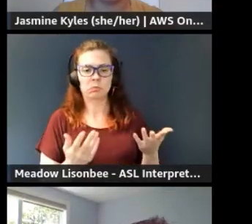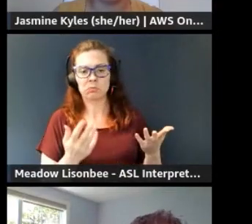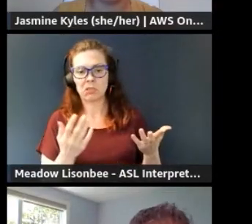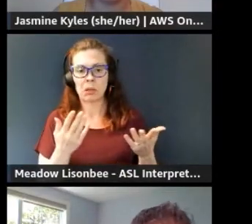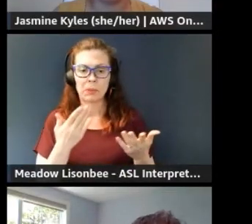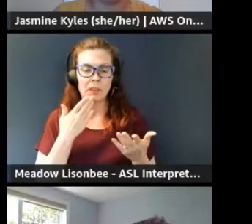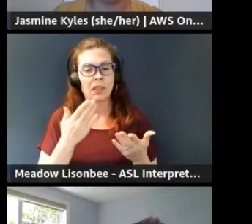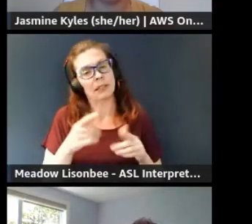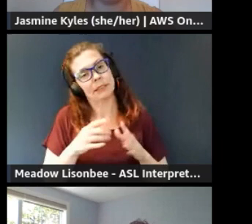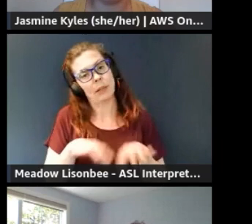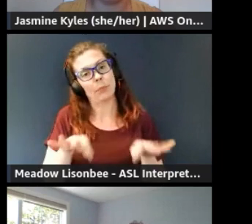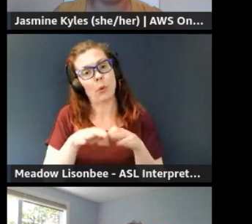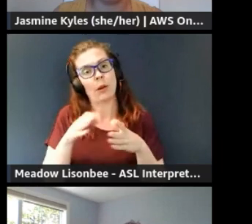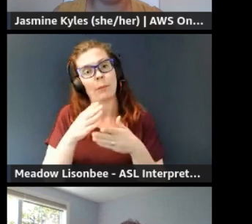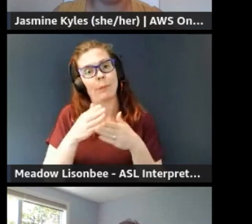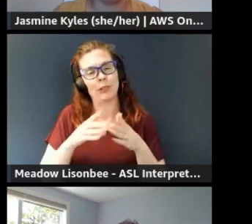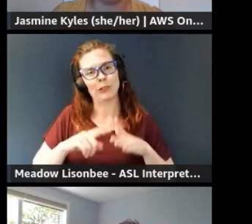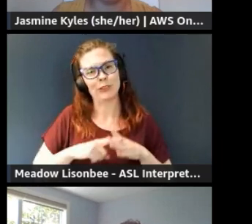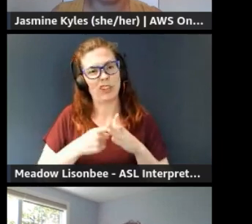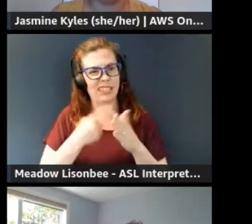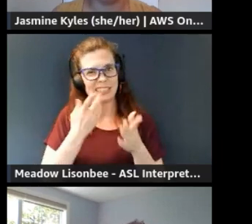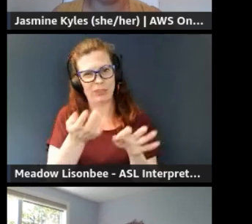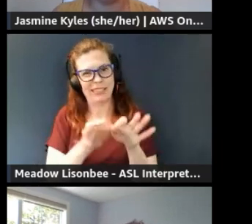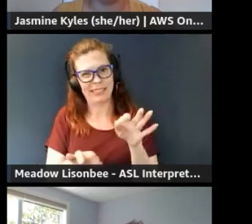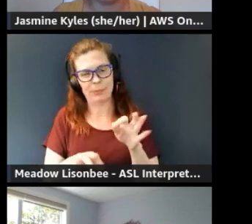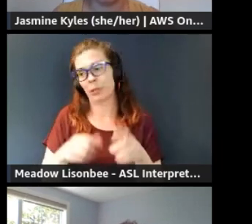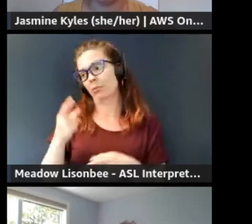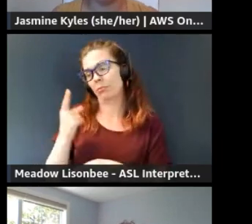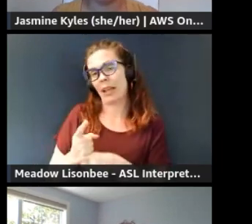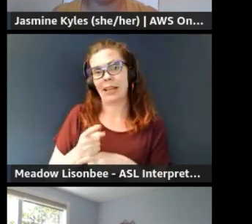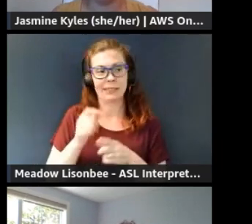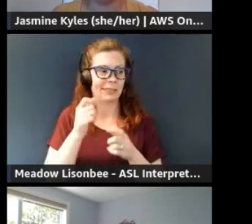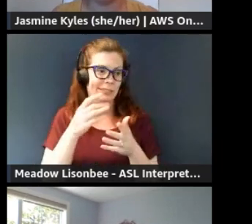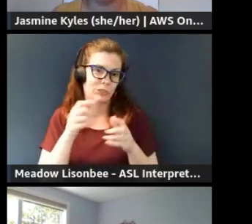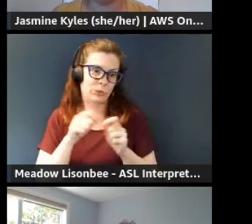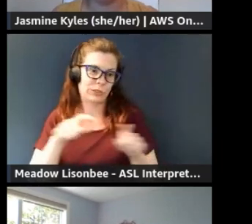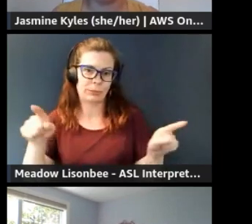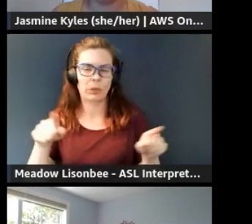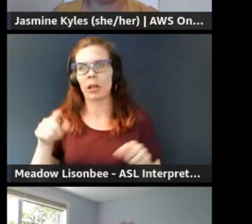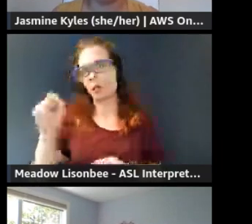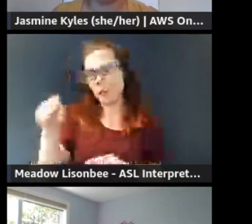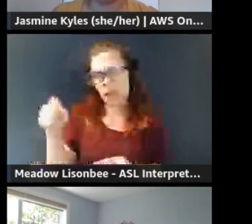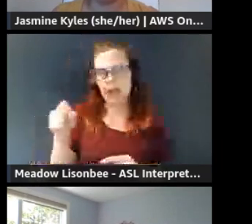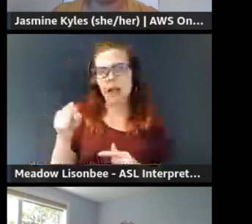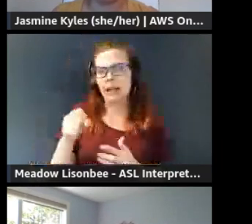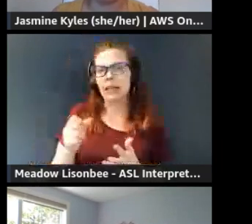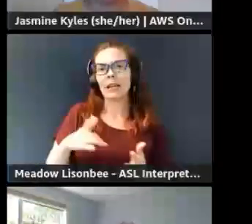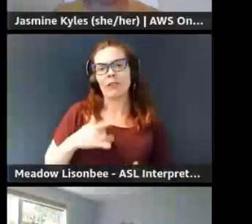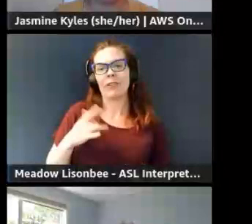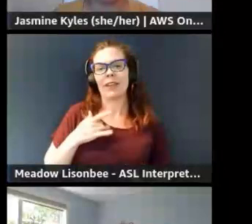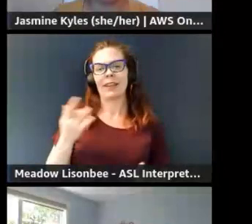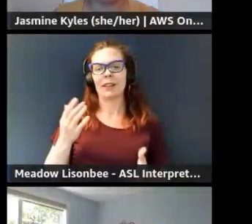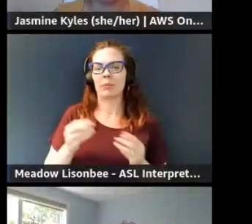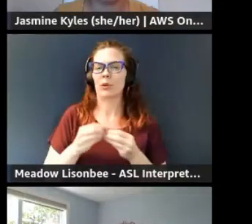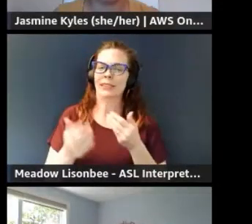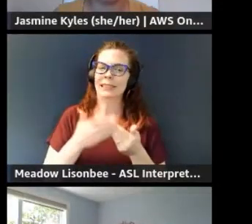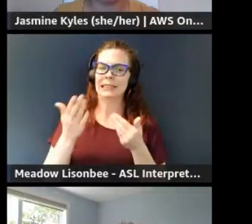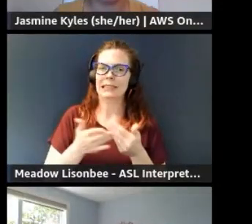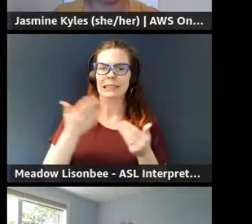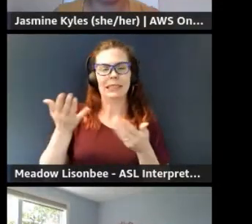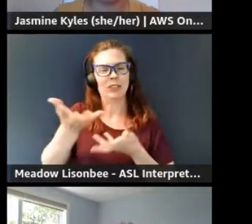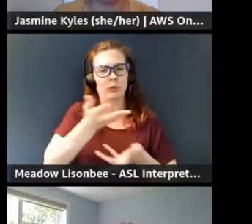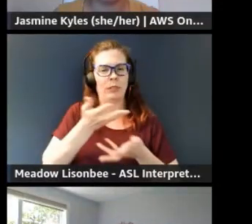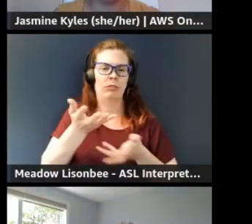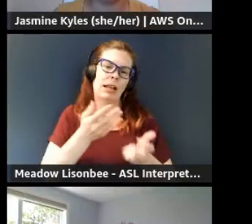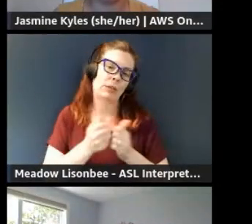of getting started, how simplistic it is. Right. To do deployment. Yeah. It makes it feel a lot easier to interact with